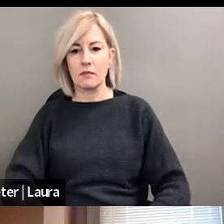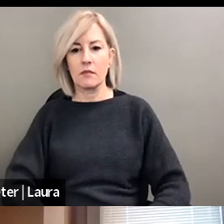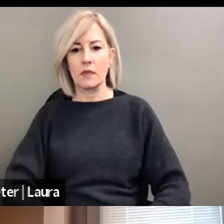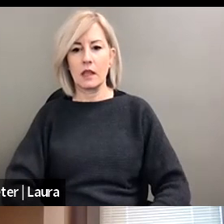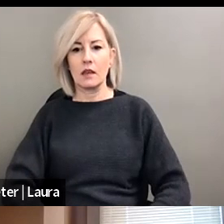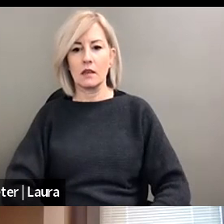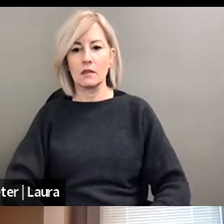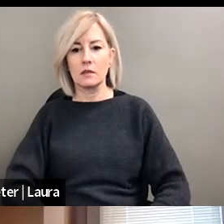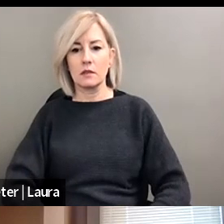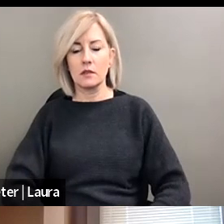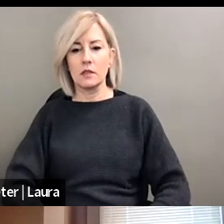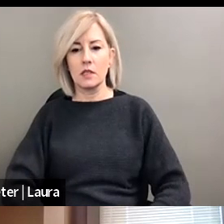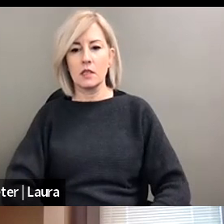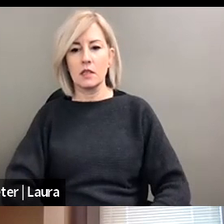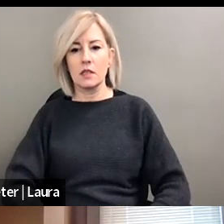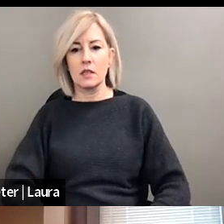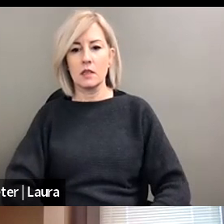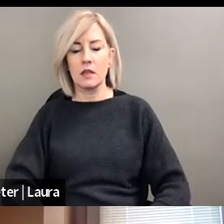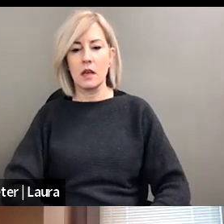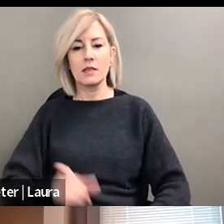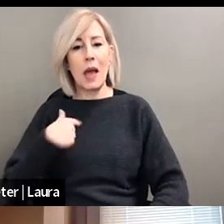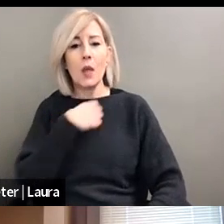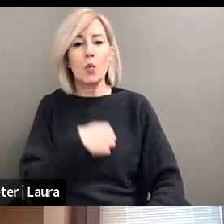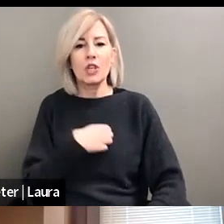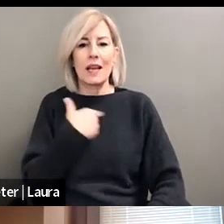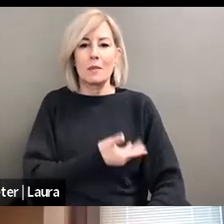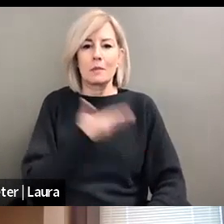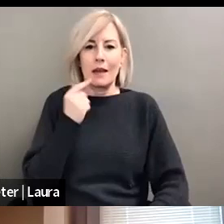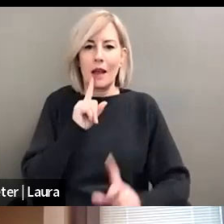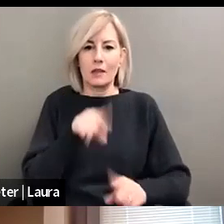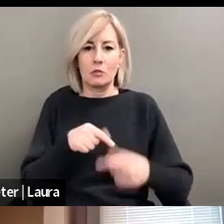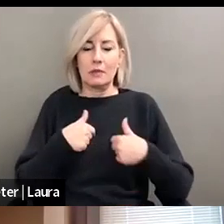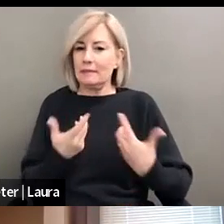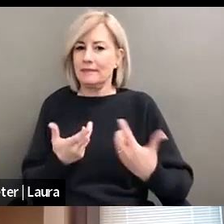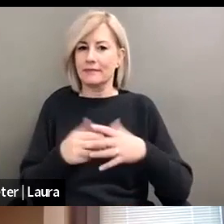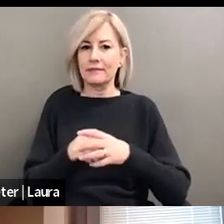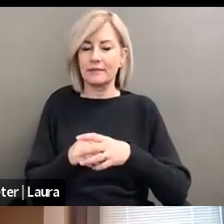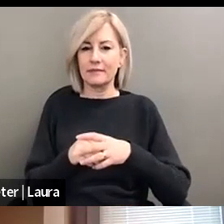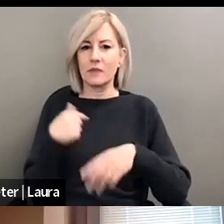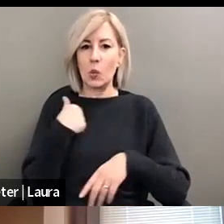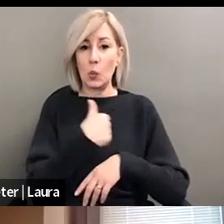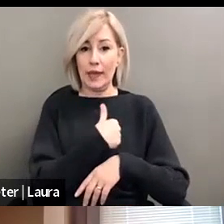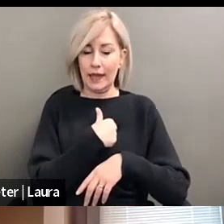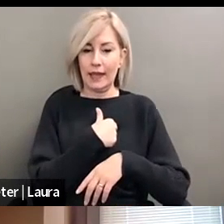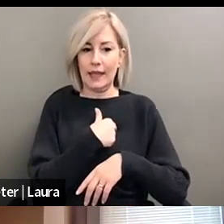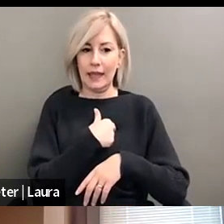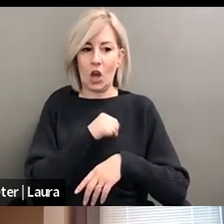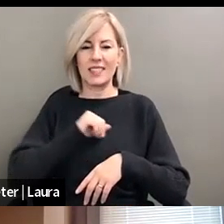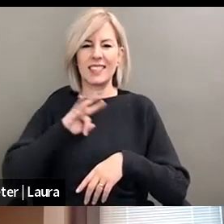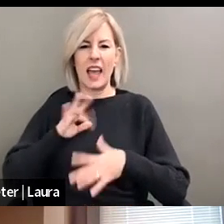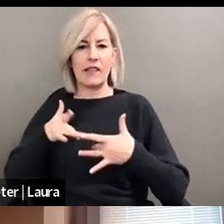Yeah. So I wish we had a better answer, but we're pretty staff light.